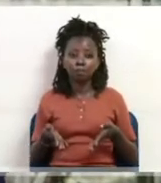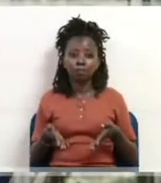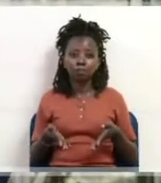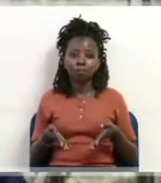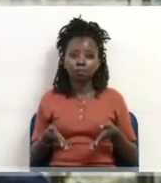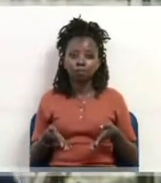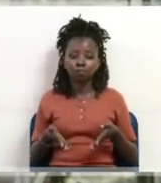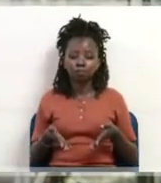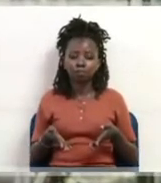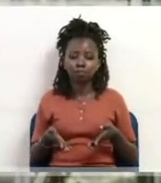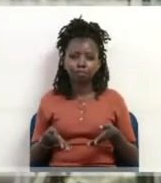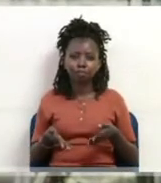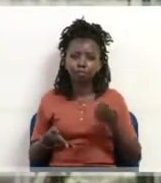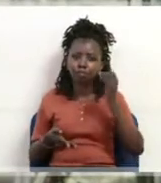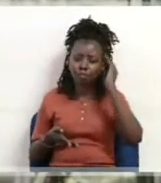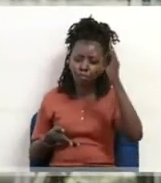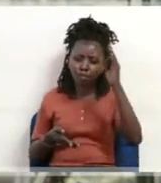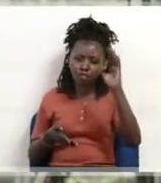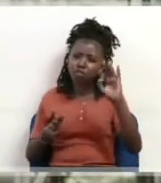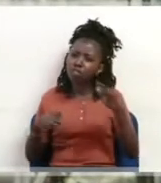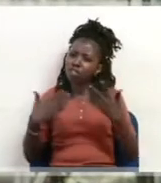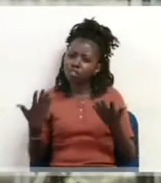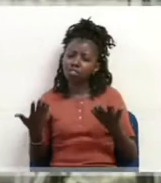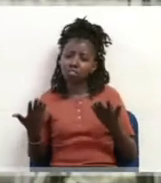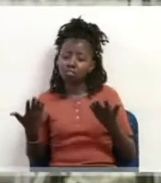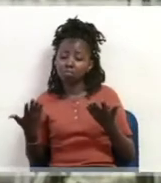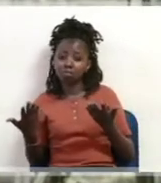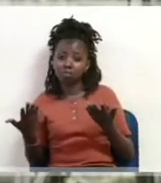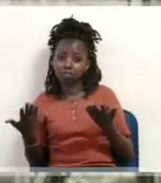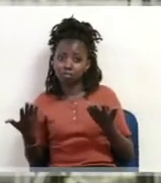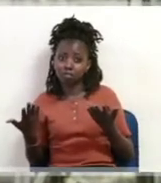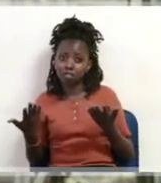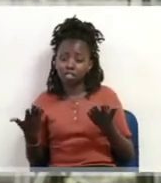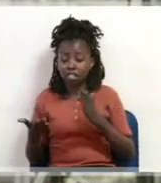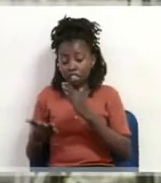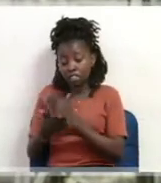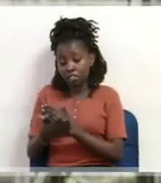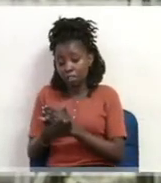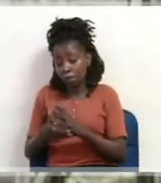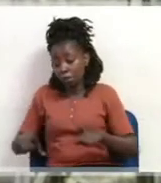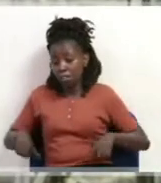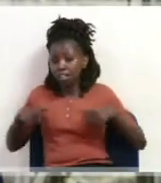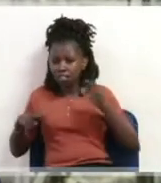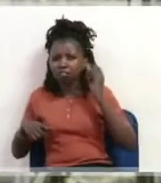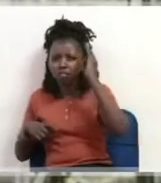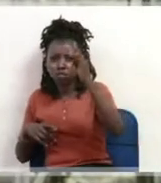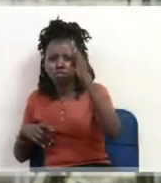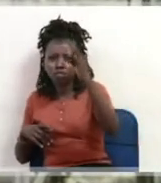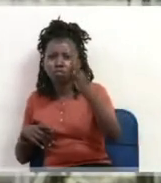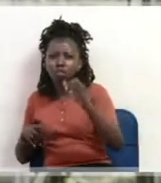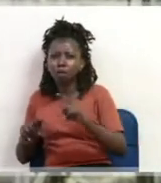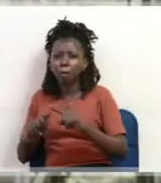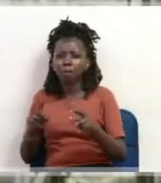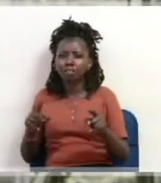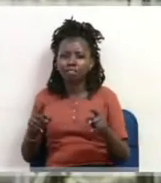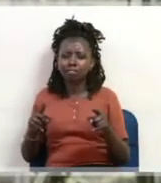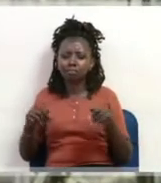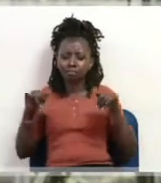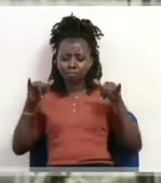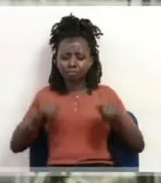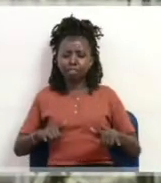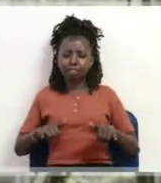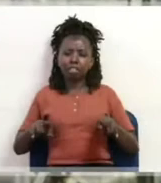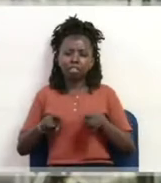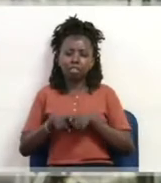How about the future? You know, some of us also live in the future, but we are not moving an inch. Oh, my future will